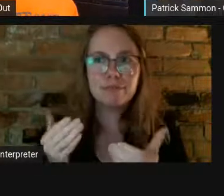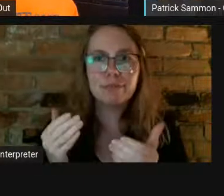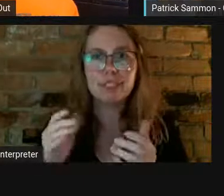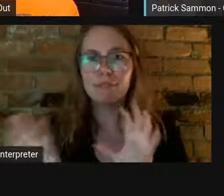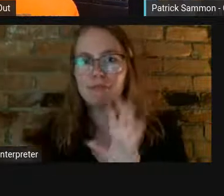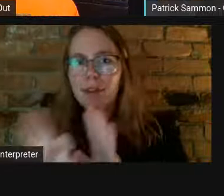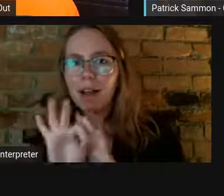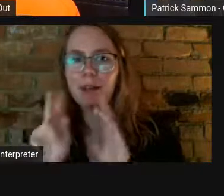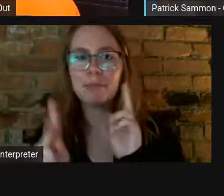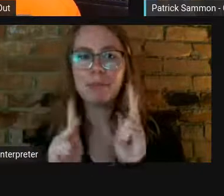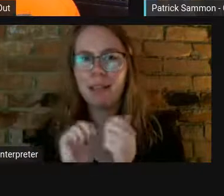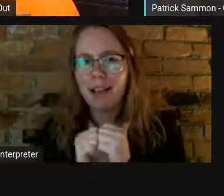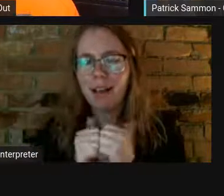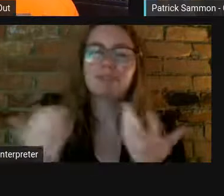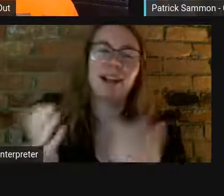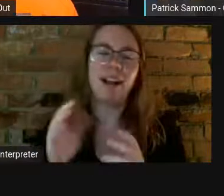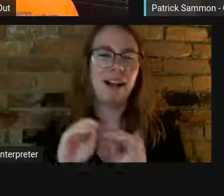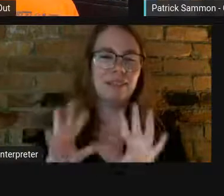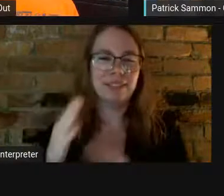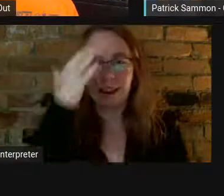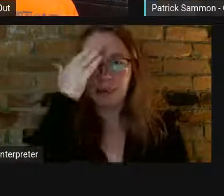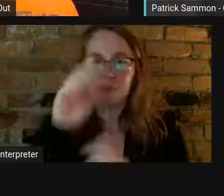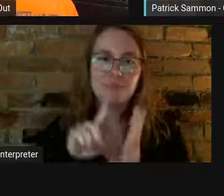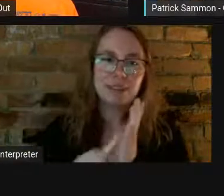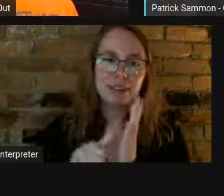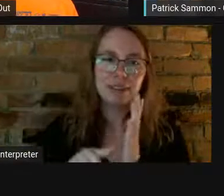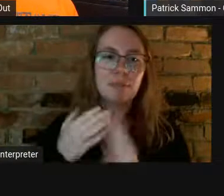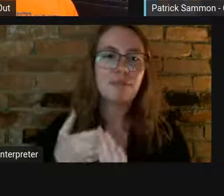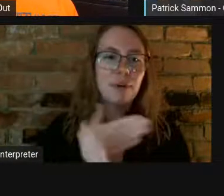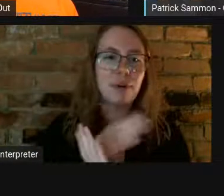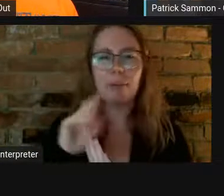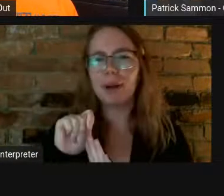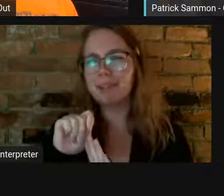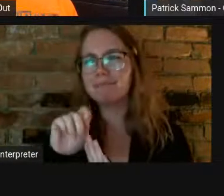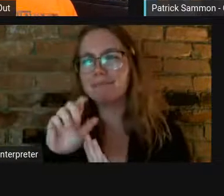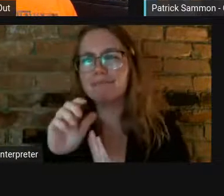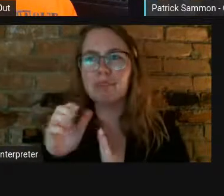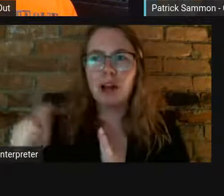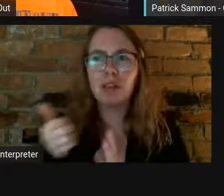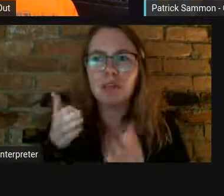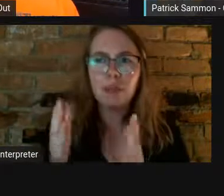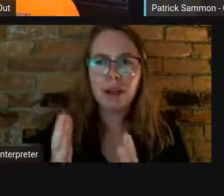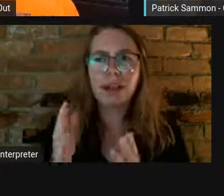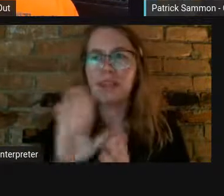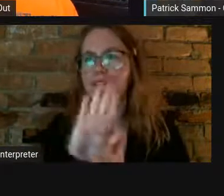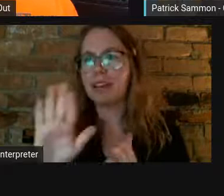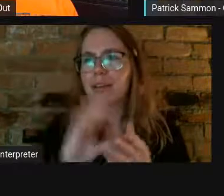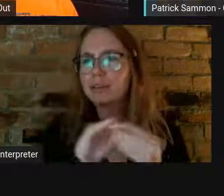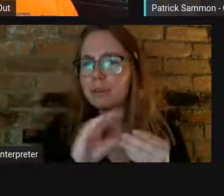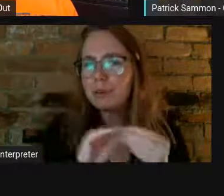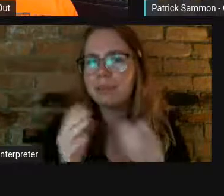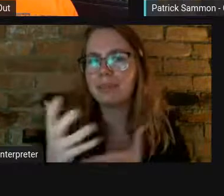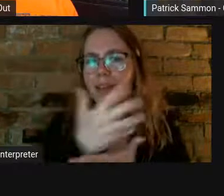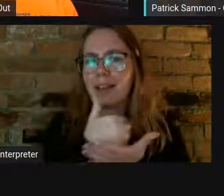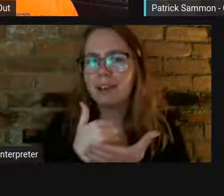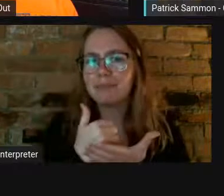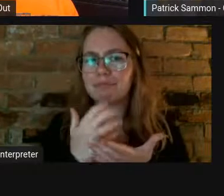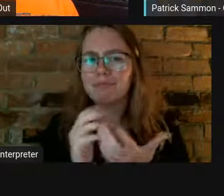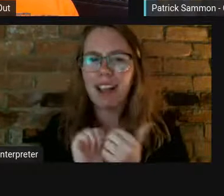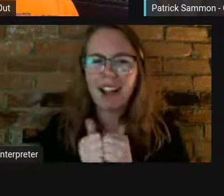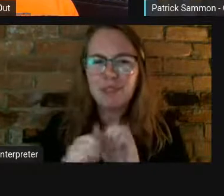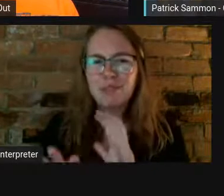know you did your research beforehand, but when you collect their stories, does that mean that,